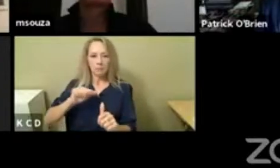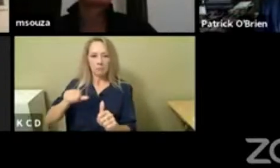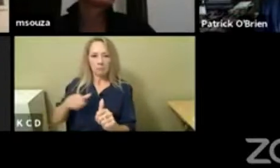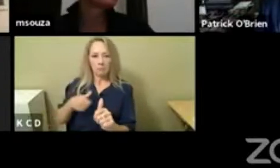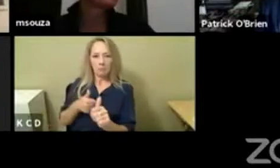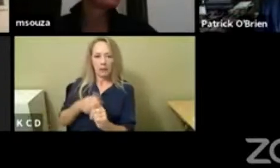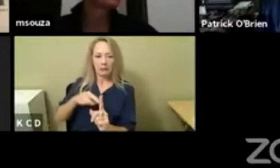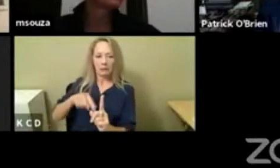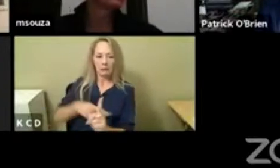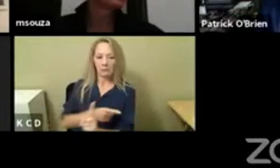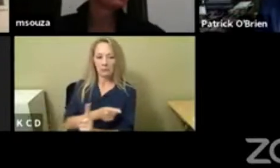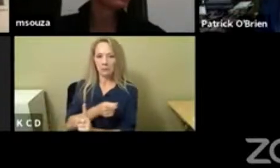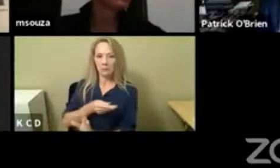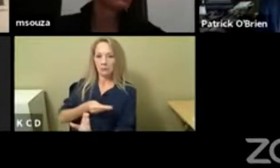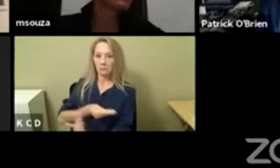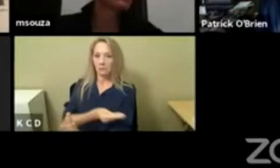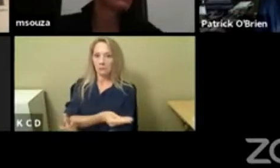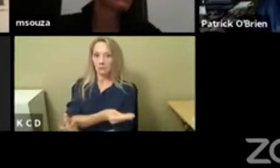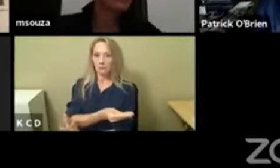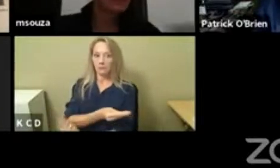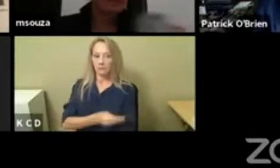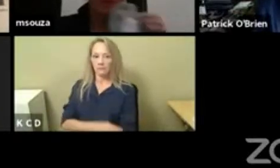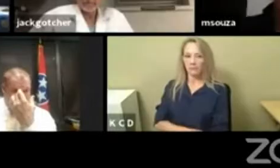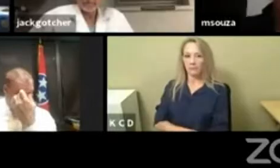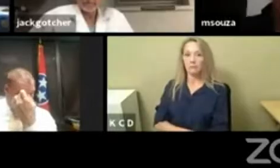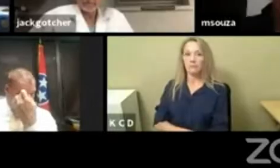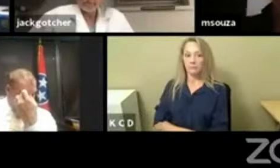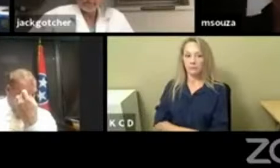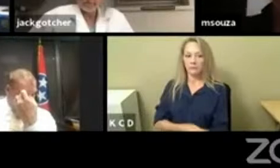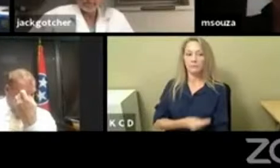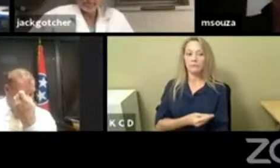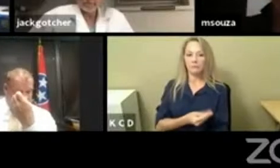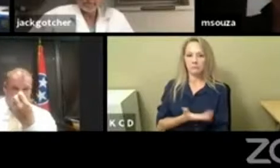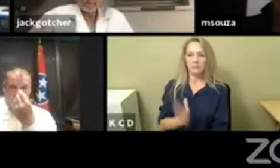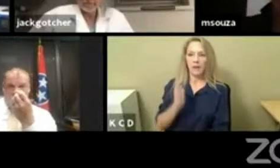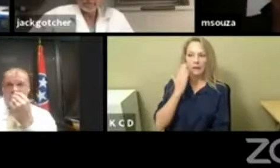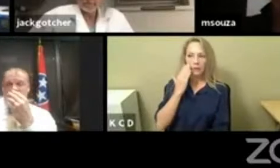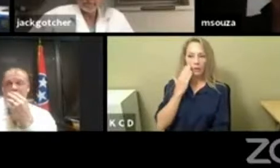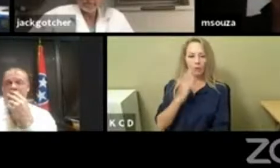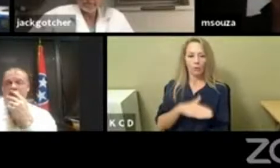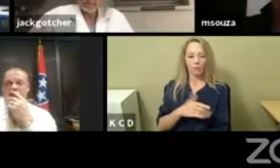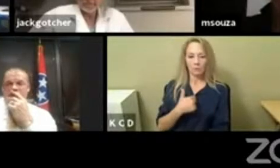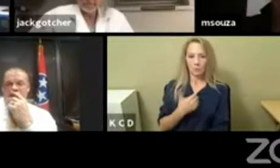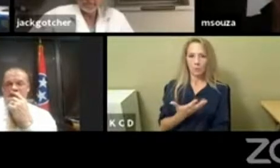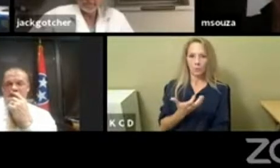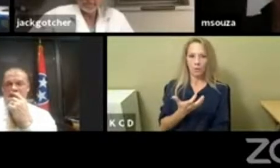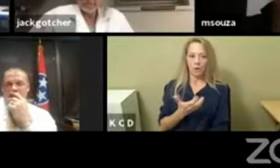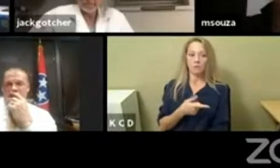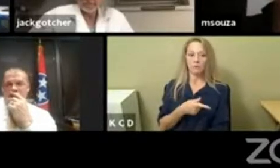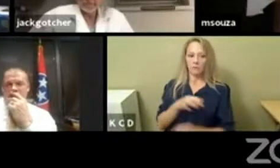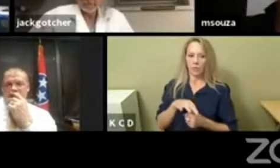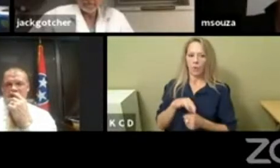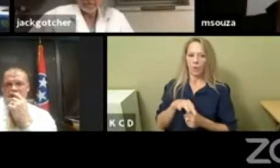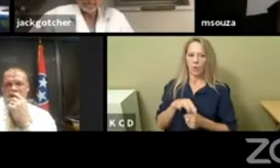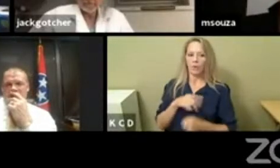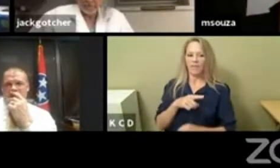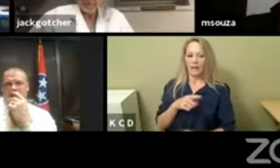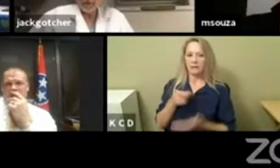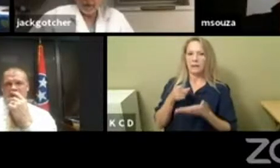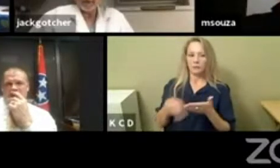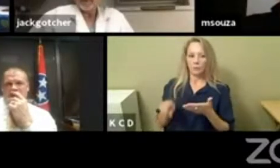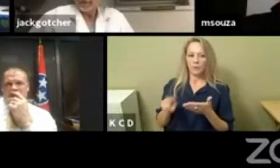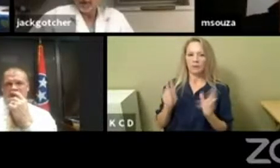a sleight of hand with it. You can't say, please let everybody know that we want to vote on this action next week,